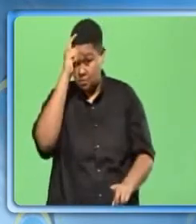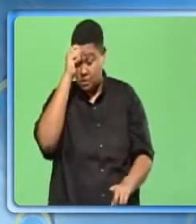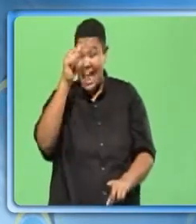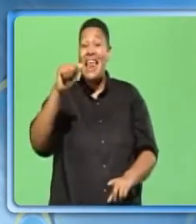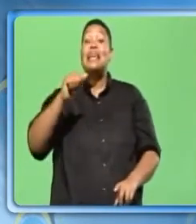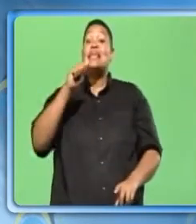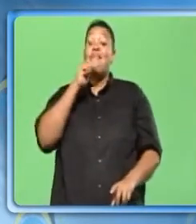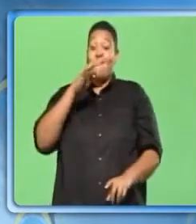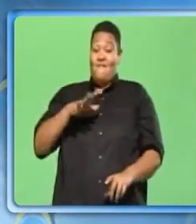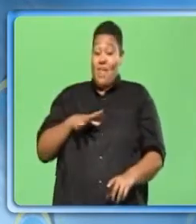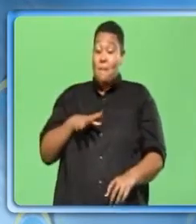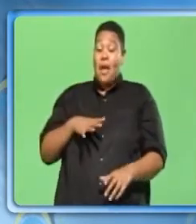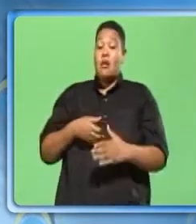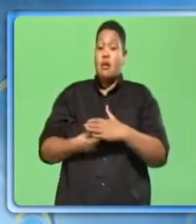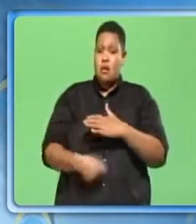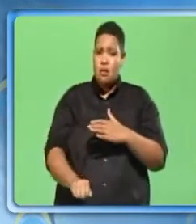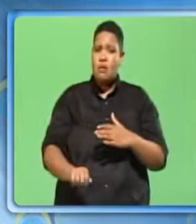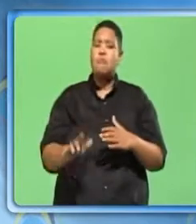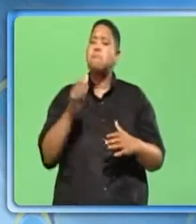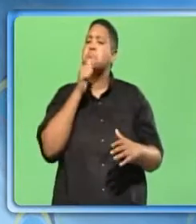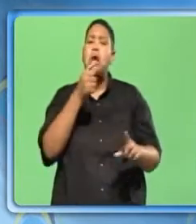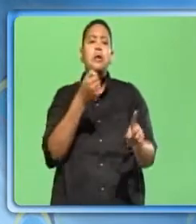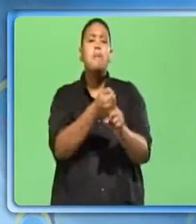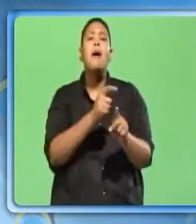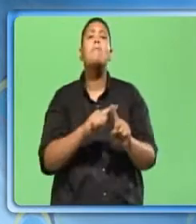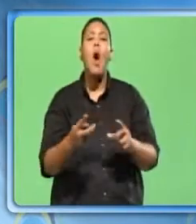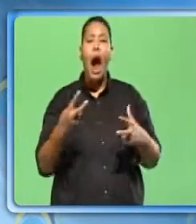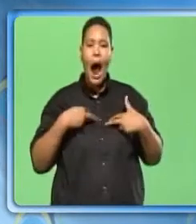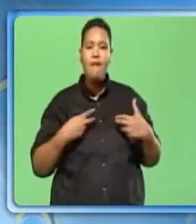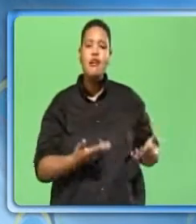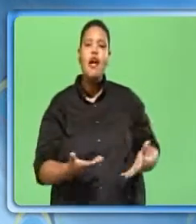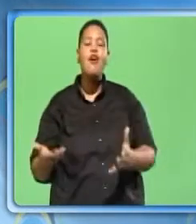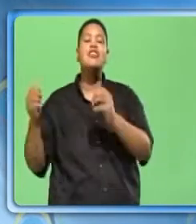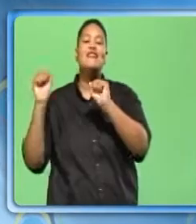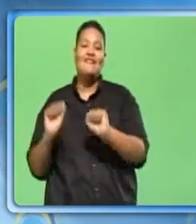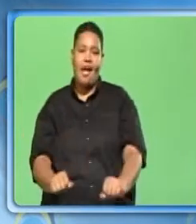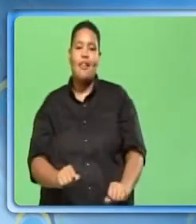female offspring are unaffected, but carriers.